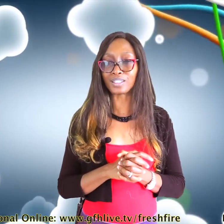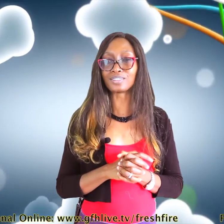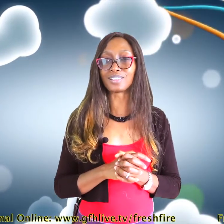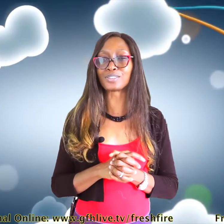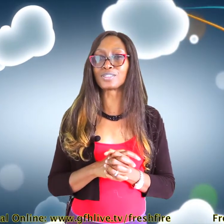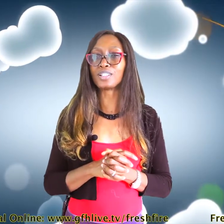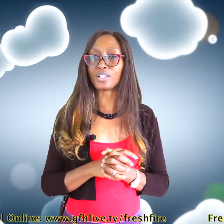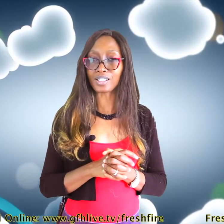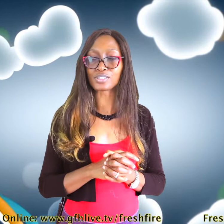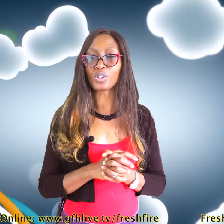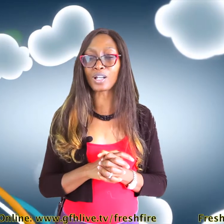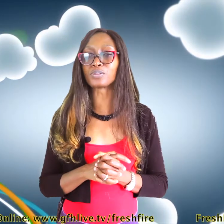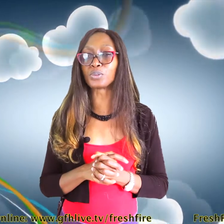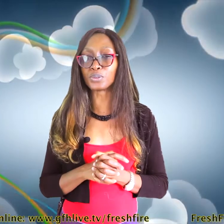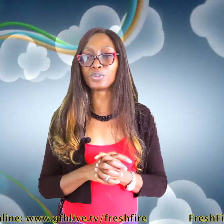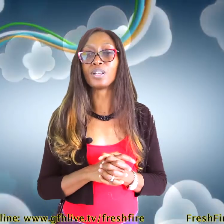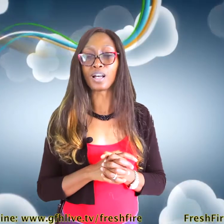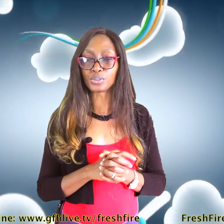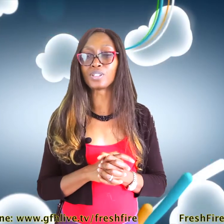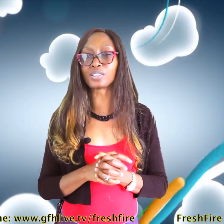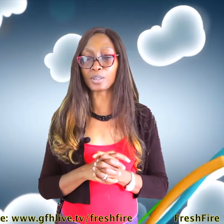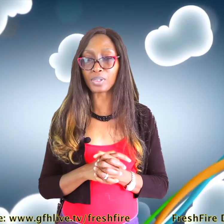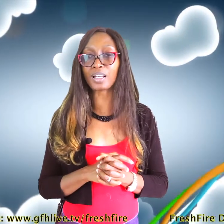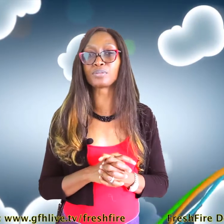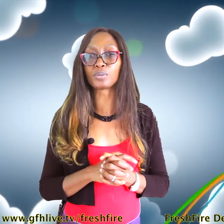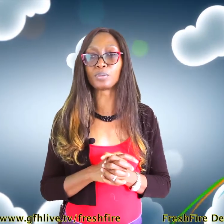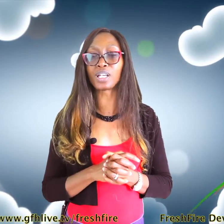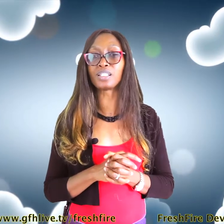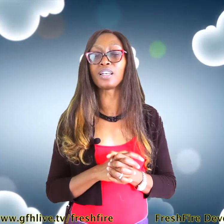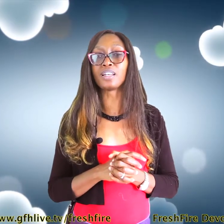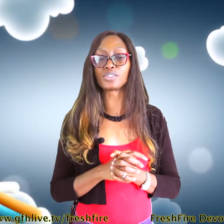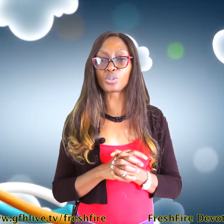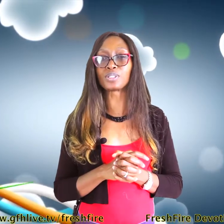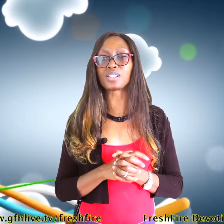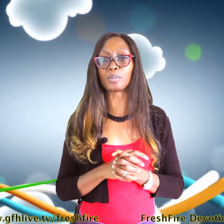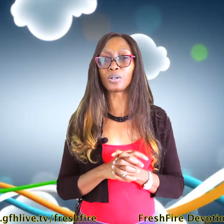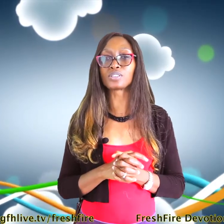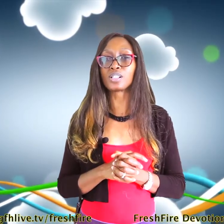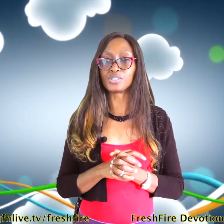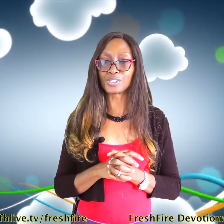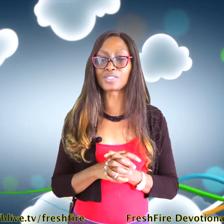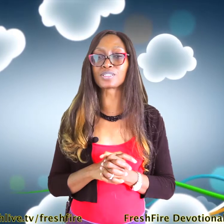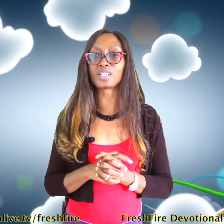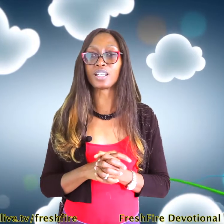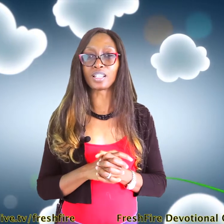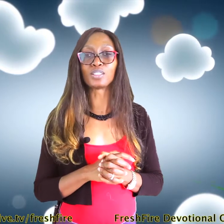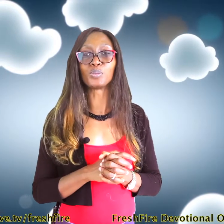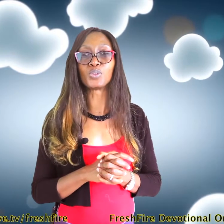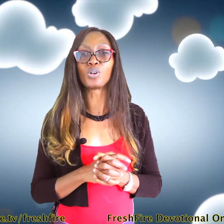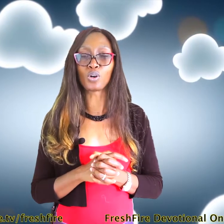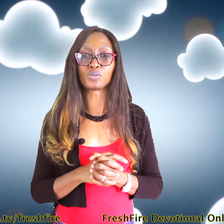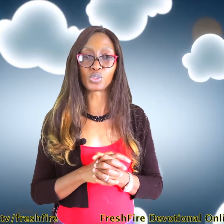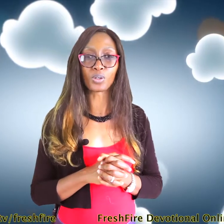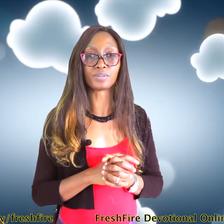one thing that has stuck out for you and you would like to apply from the many stories about Jesus in